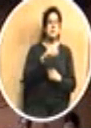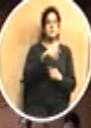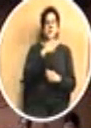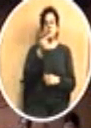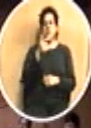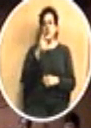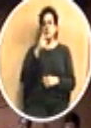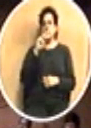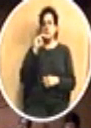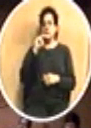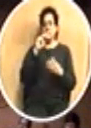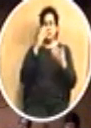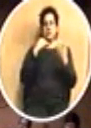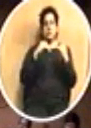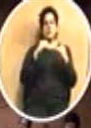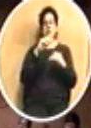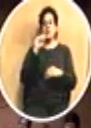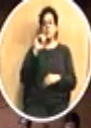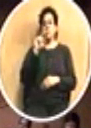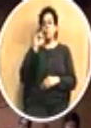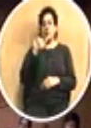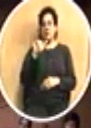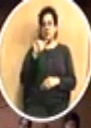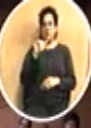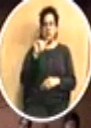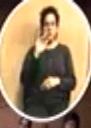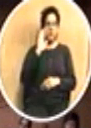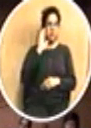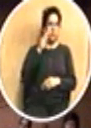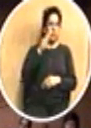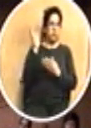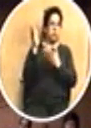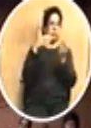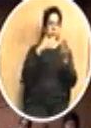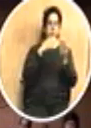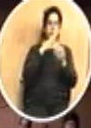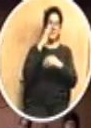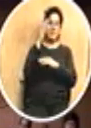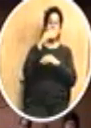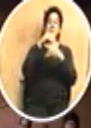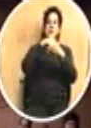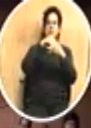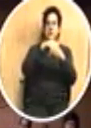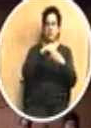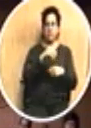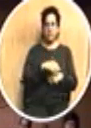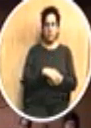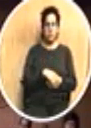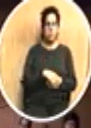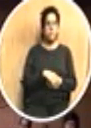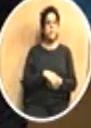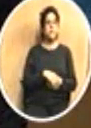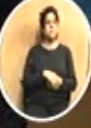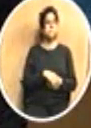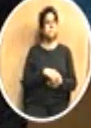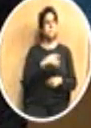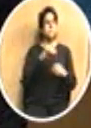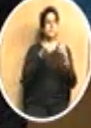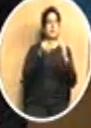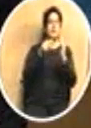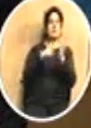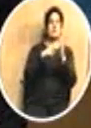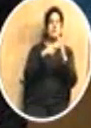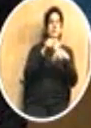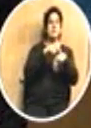Mr. Manny Hinojosa. Mr. Hinojosa's topic, bring speech inside. Well, this time I brought a